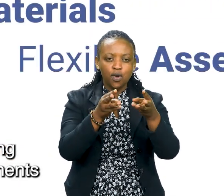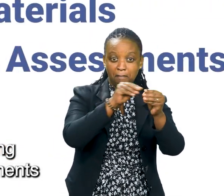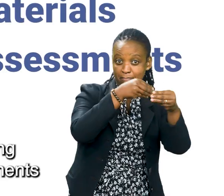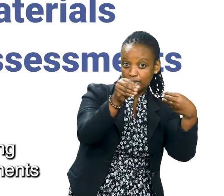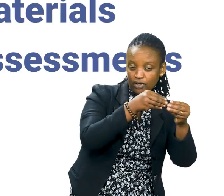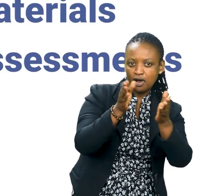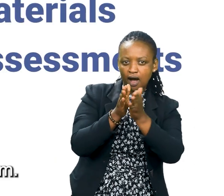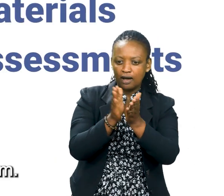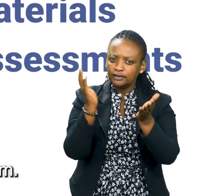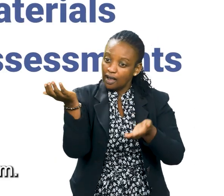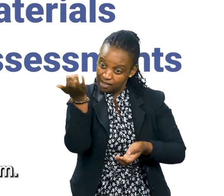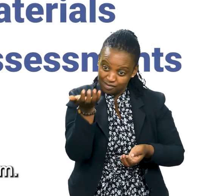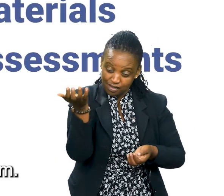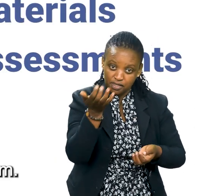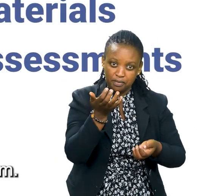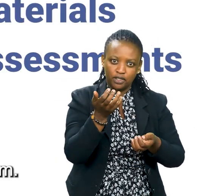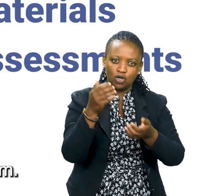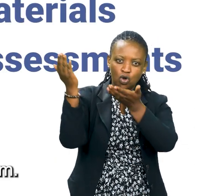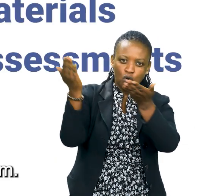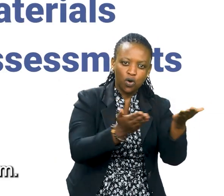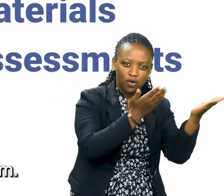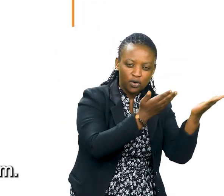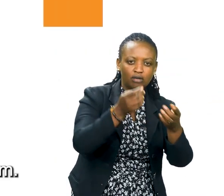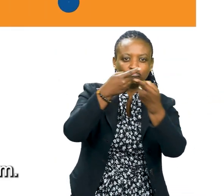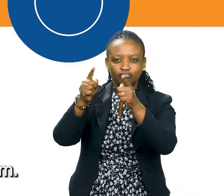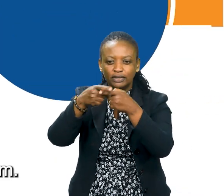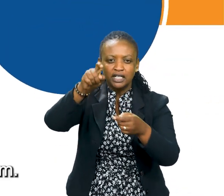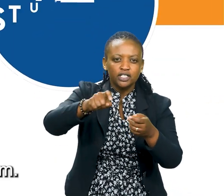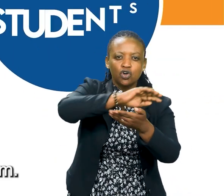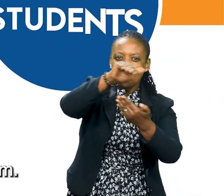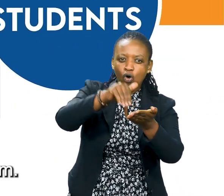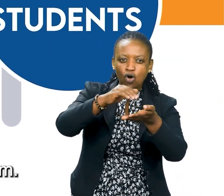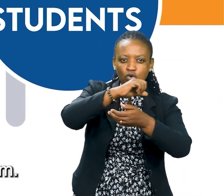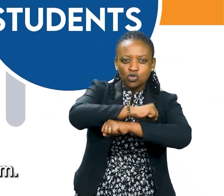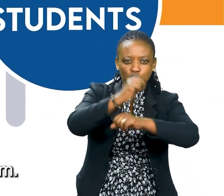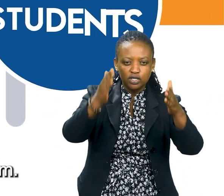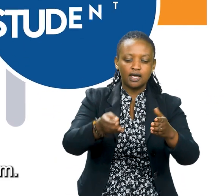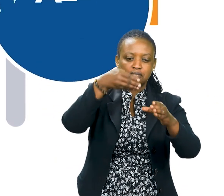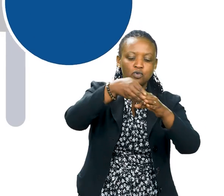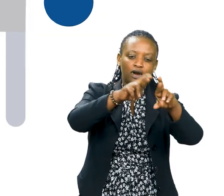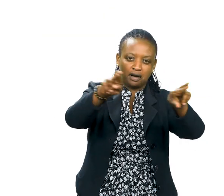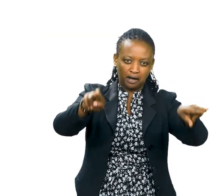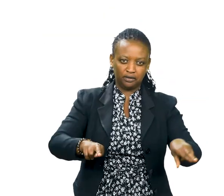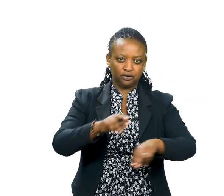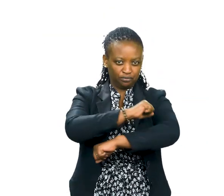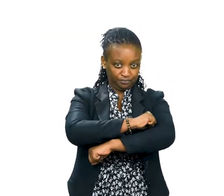and assessments to accommodate different learning needs for all students in the classroom.